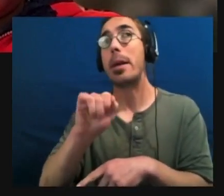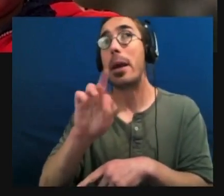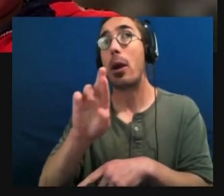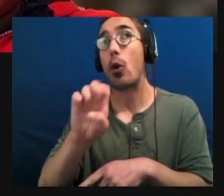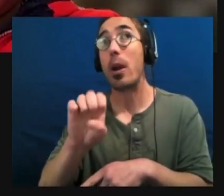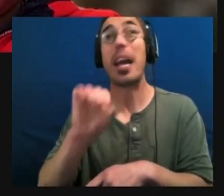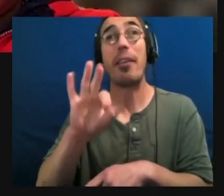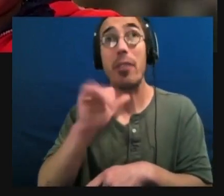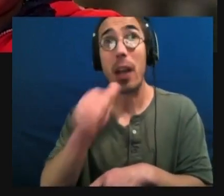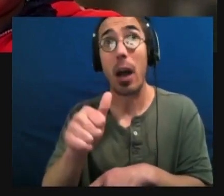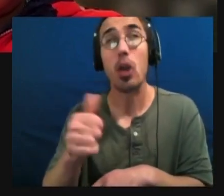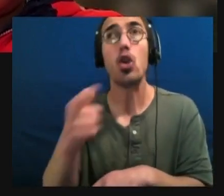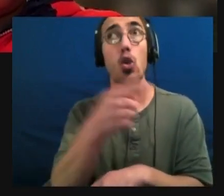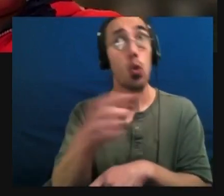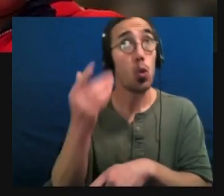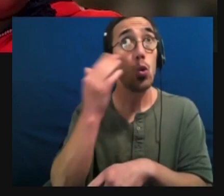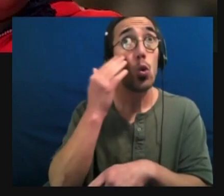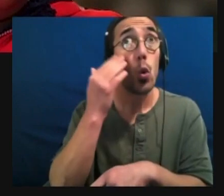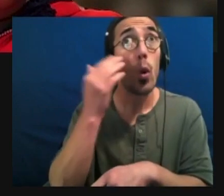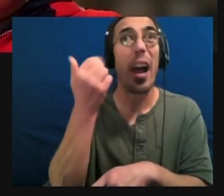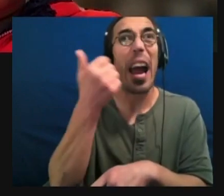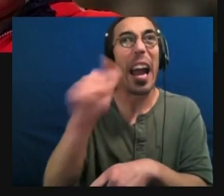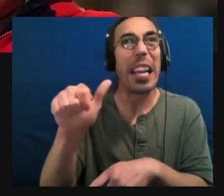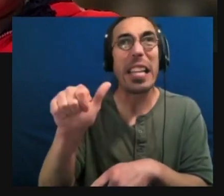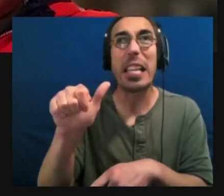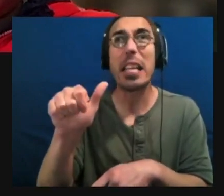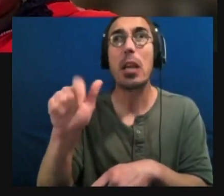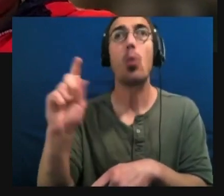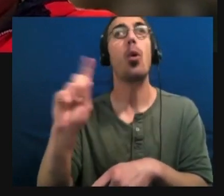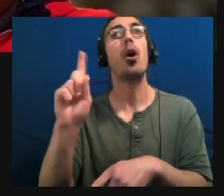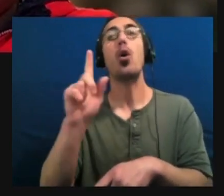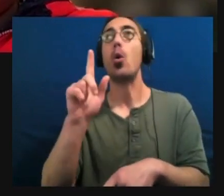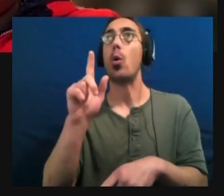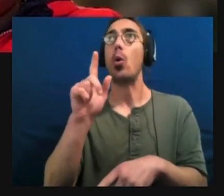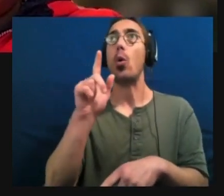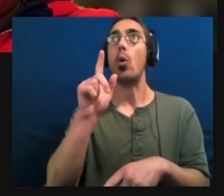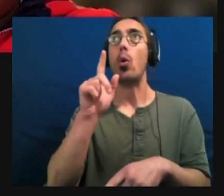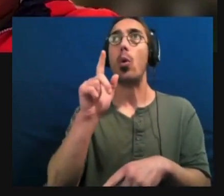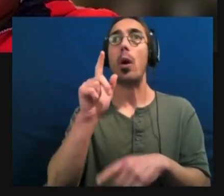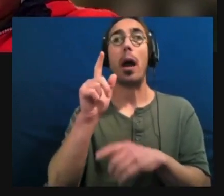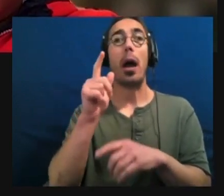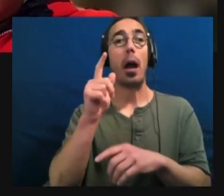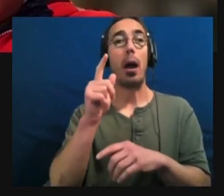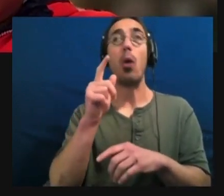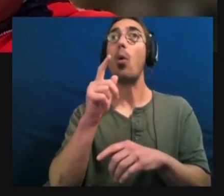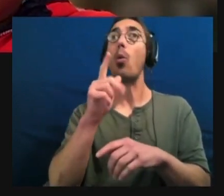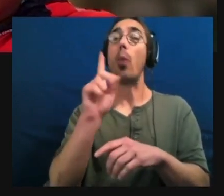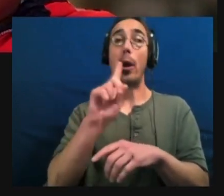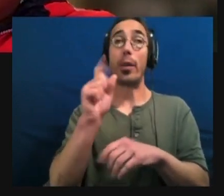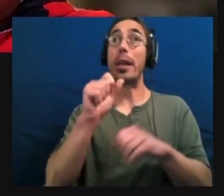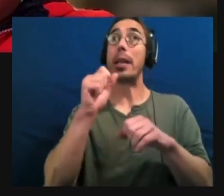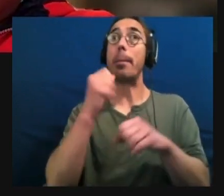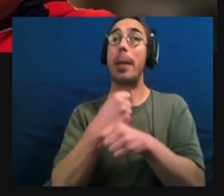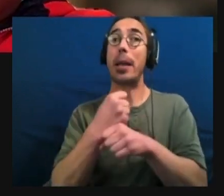you know if there are efforts anywhere to draft legislation to make that a reality?